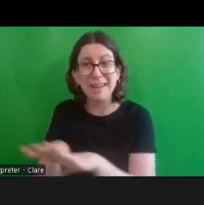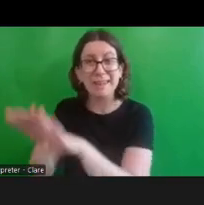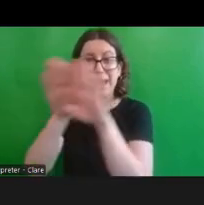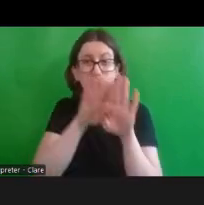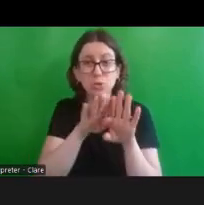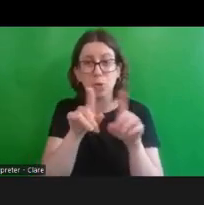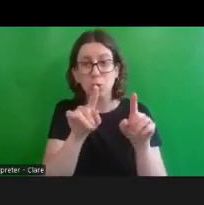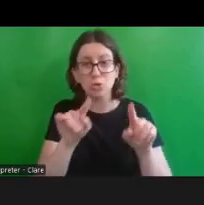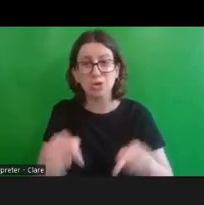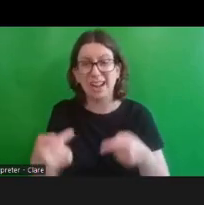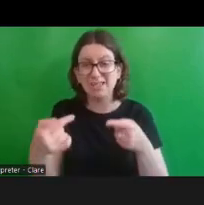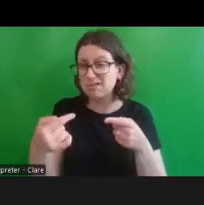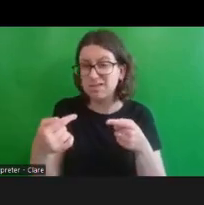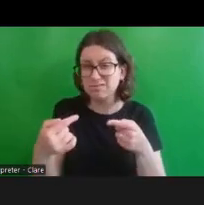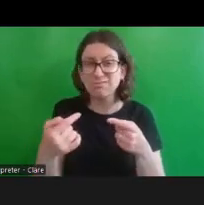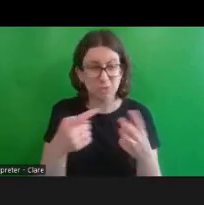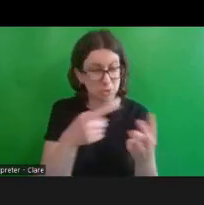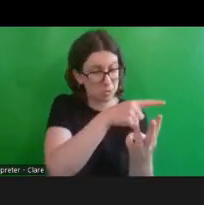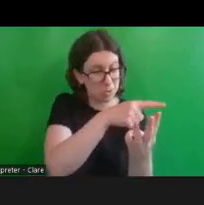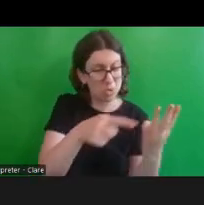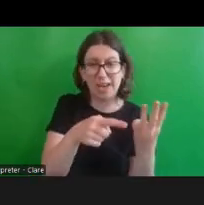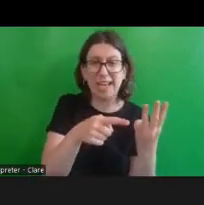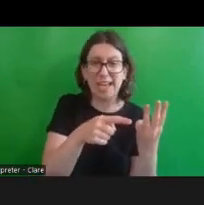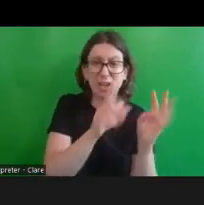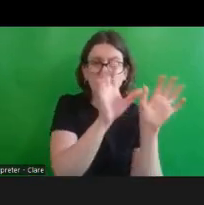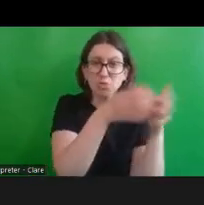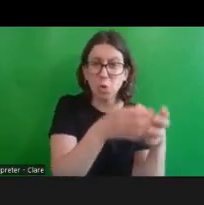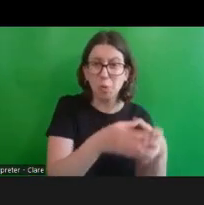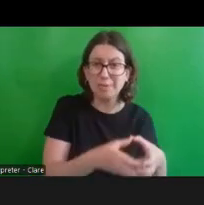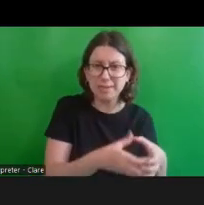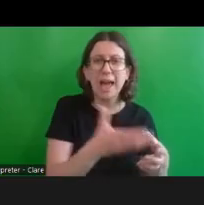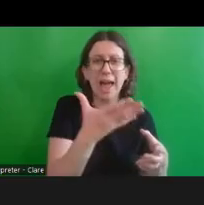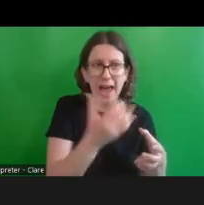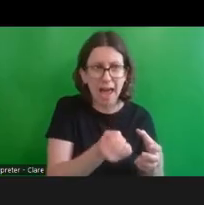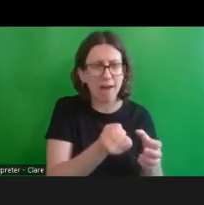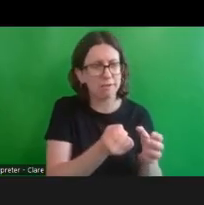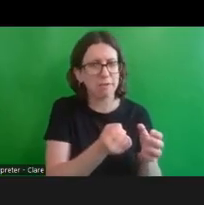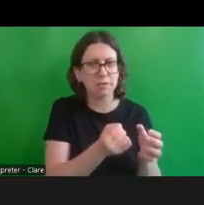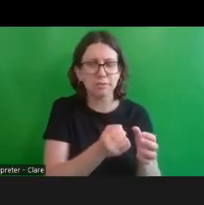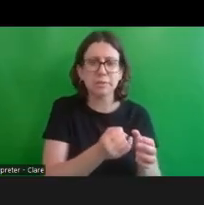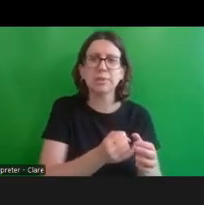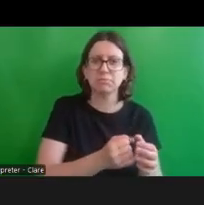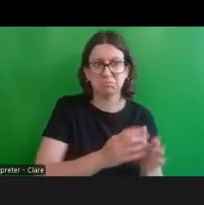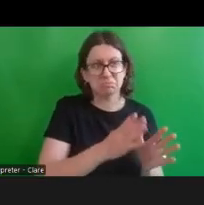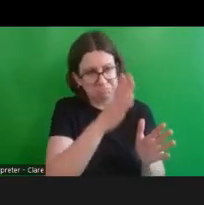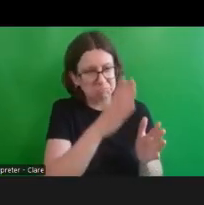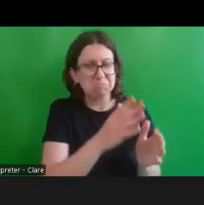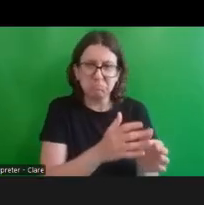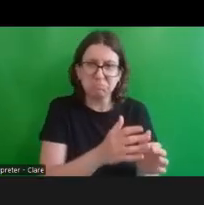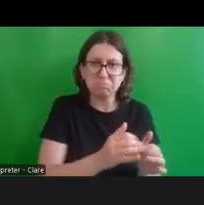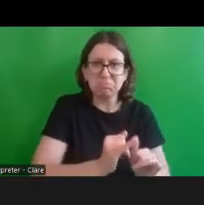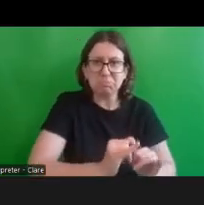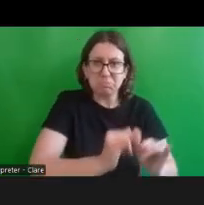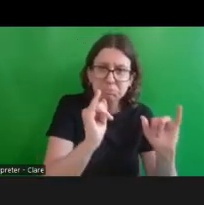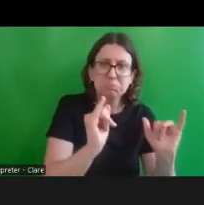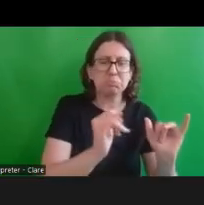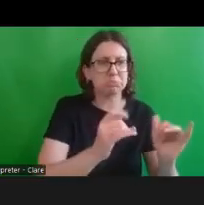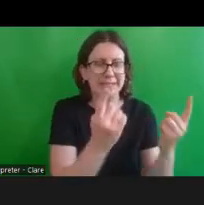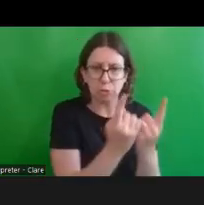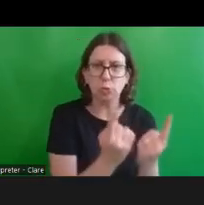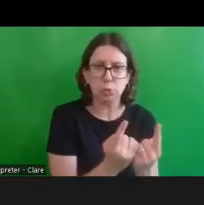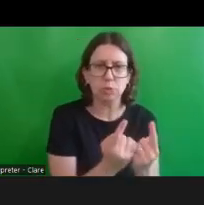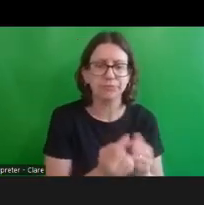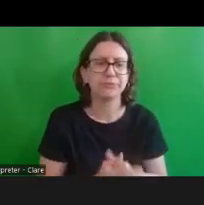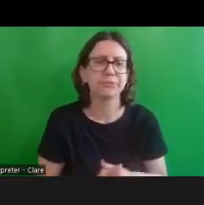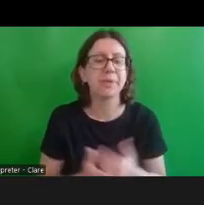are demographics with the most acute issues. So now I'm just going to talk a little bit about the